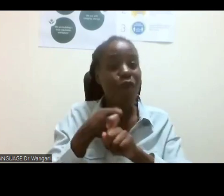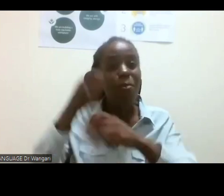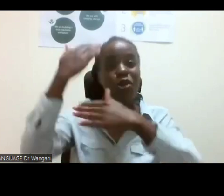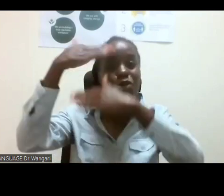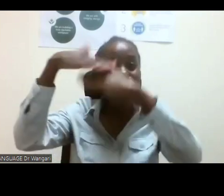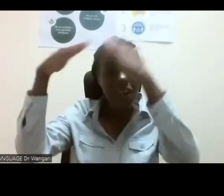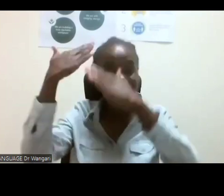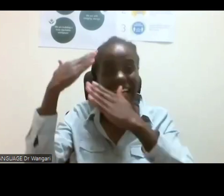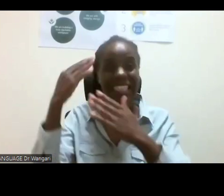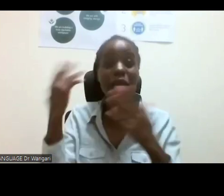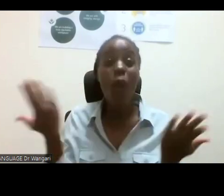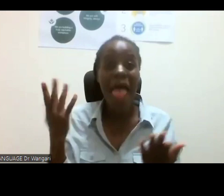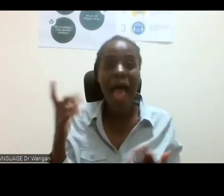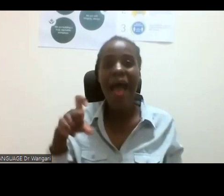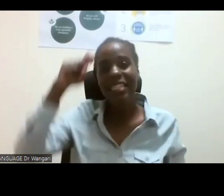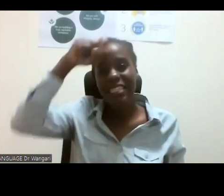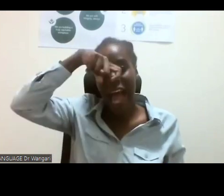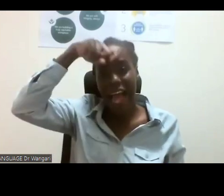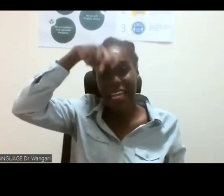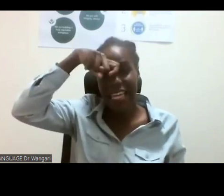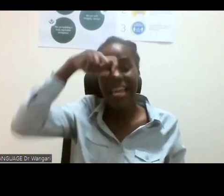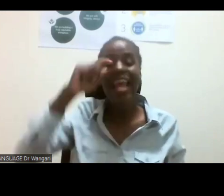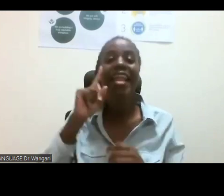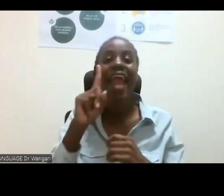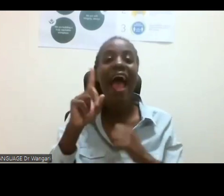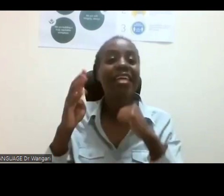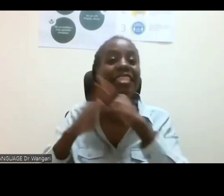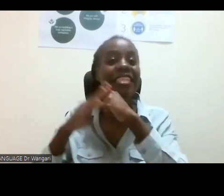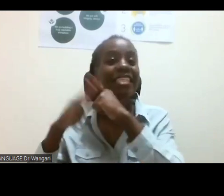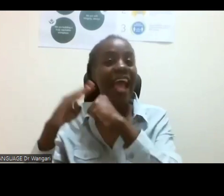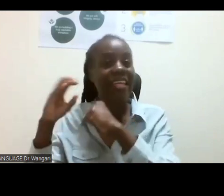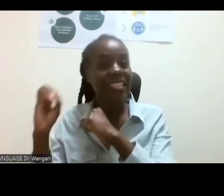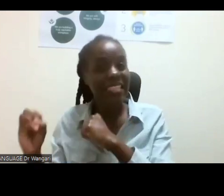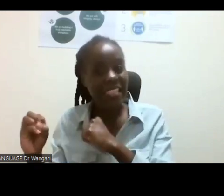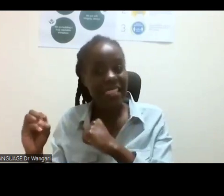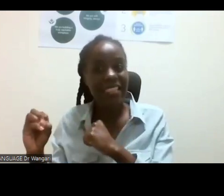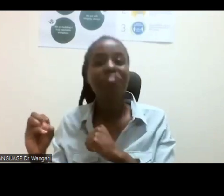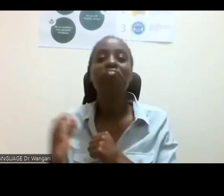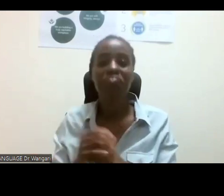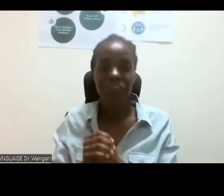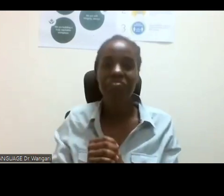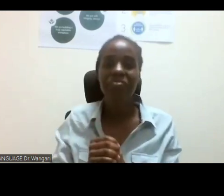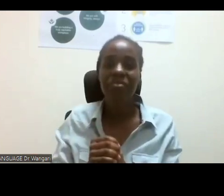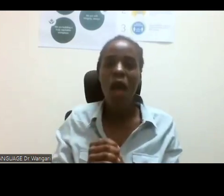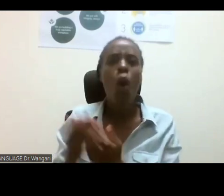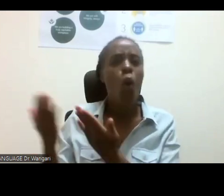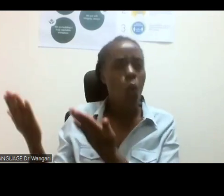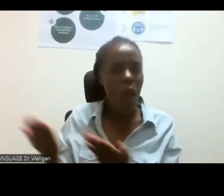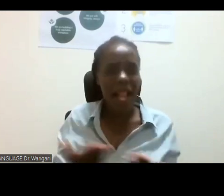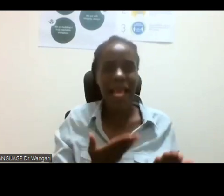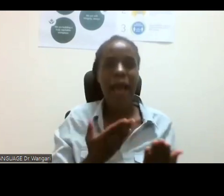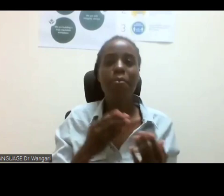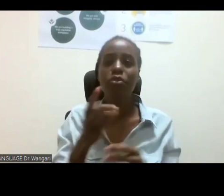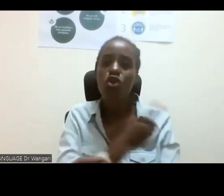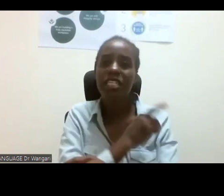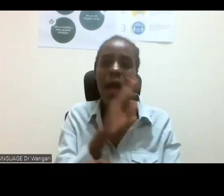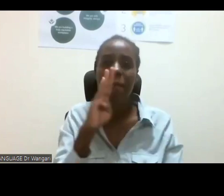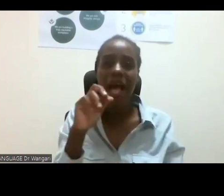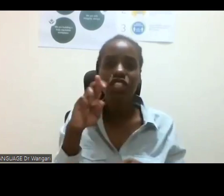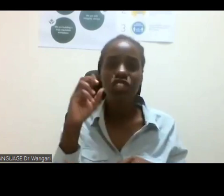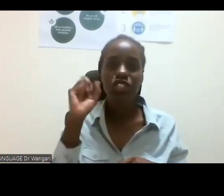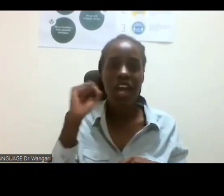in Turkey in the 90s. So a very warm welcome to you, Dr. Bashir, and thank you for joining us.